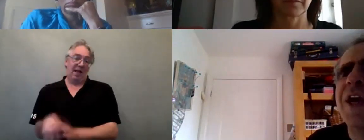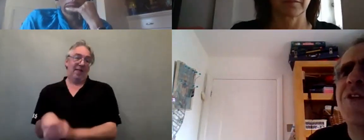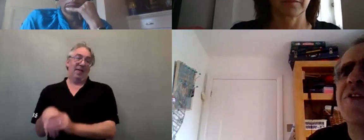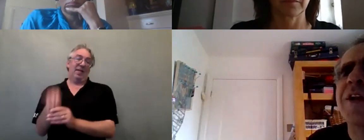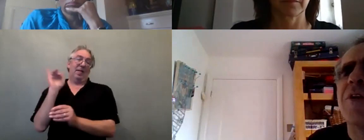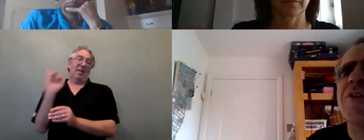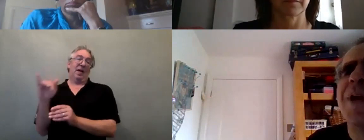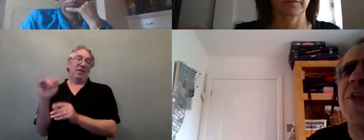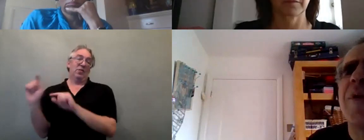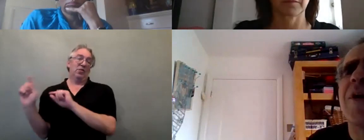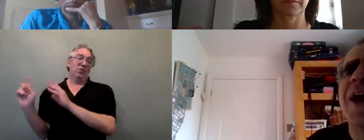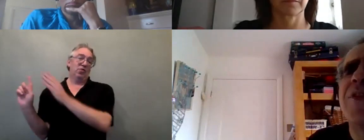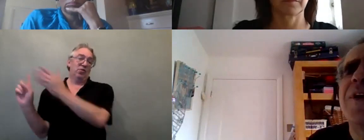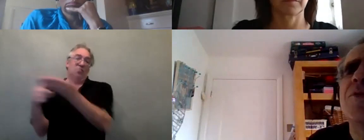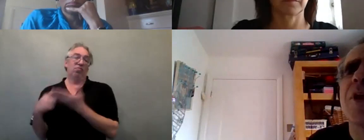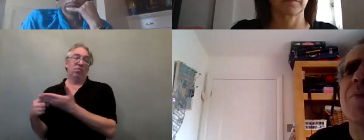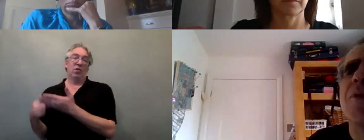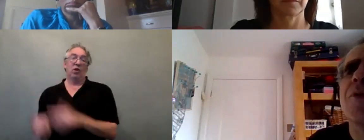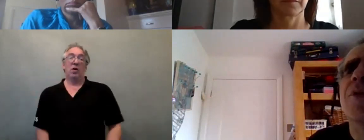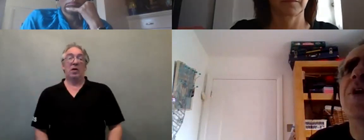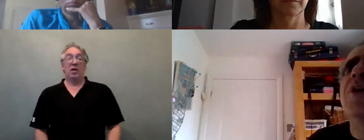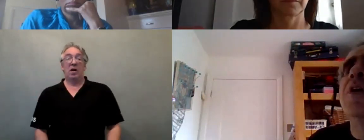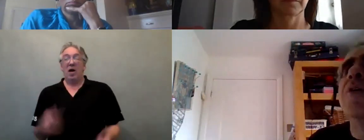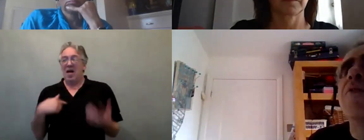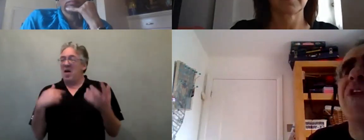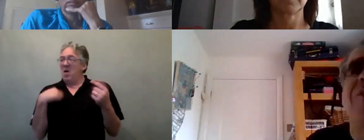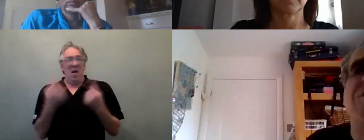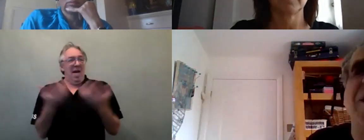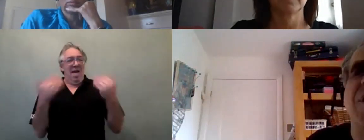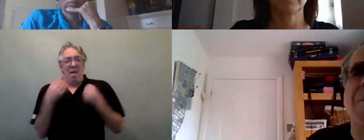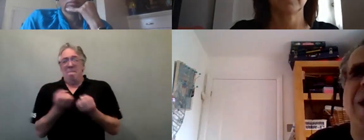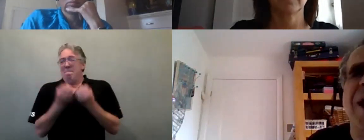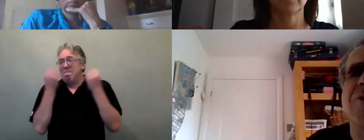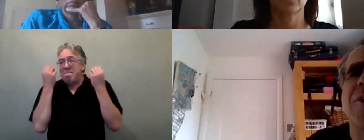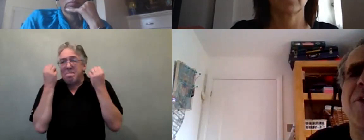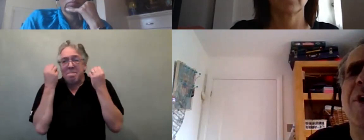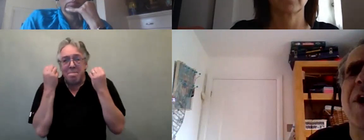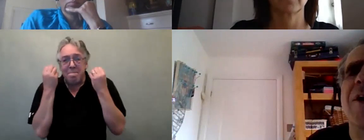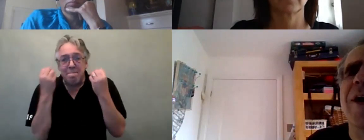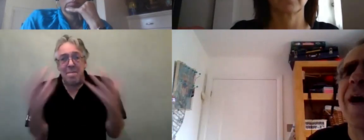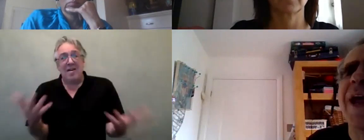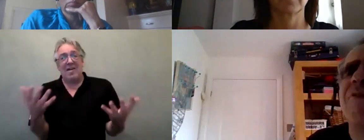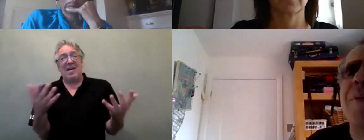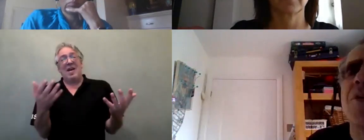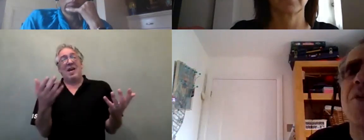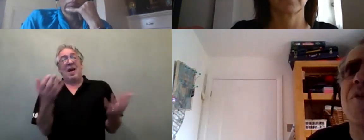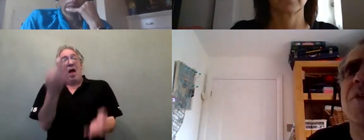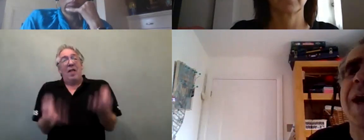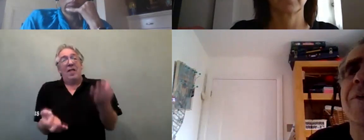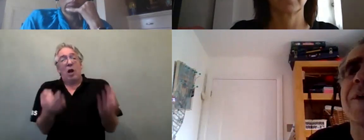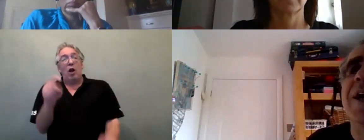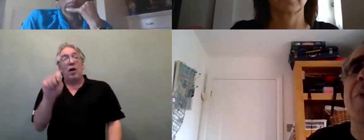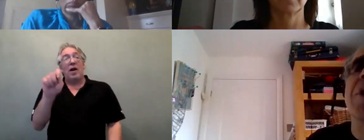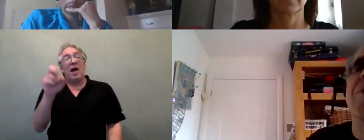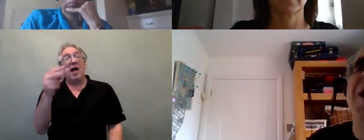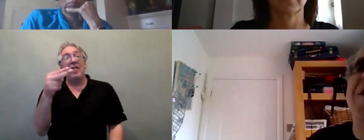big change in technology, because there are ethical and moral / data implications at every move